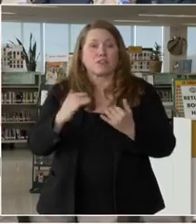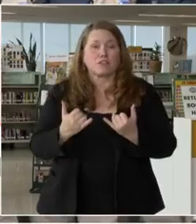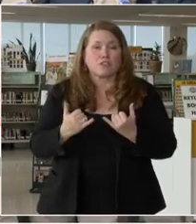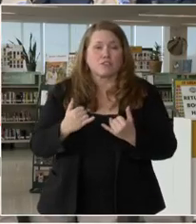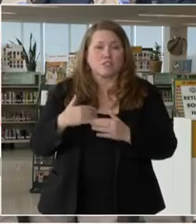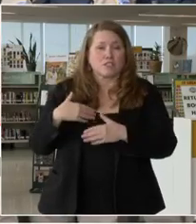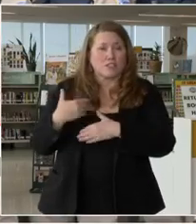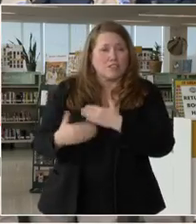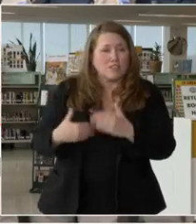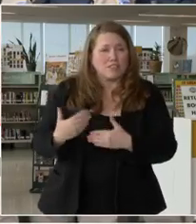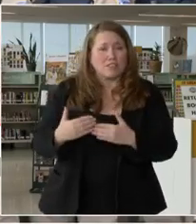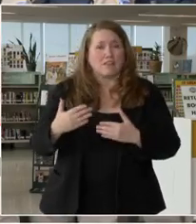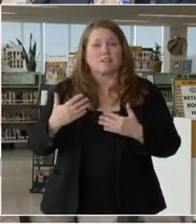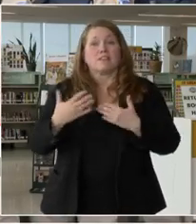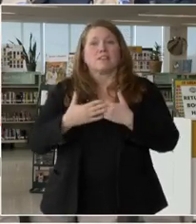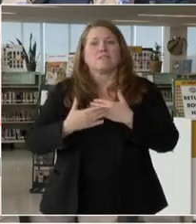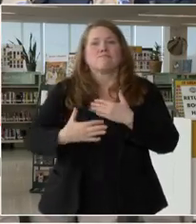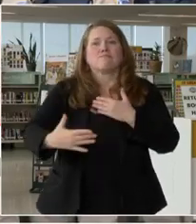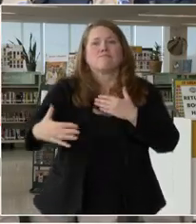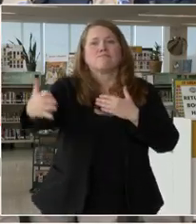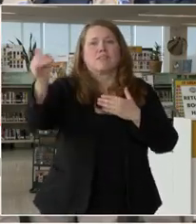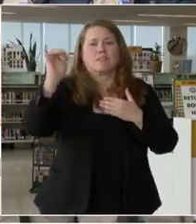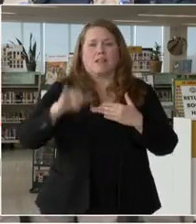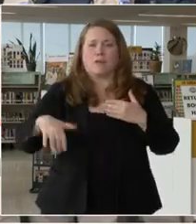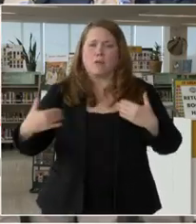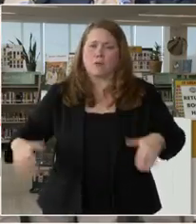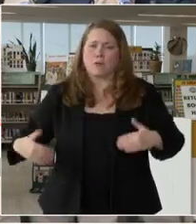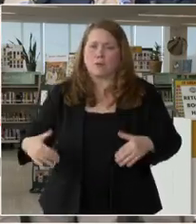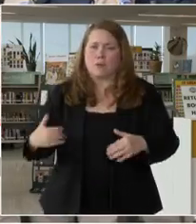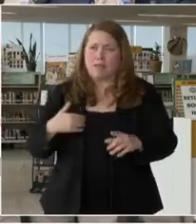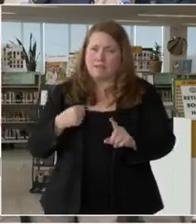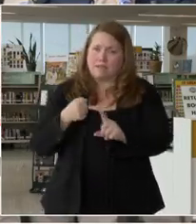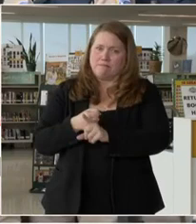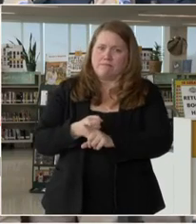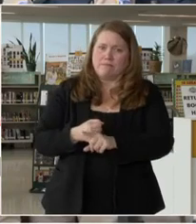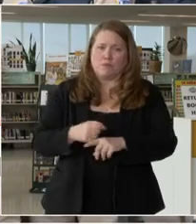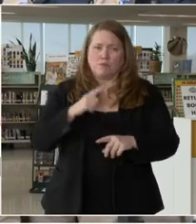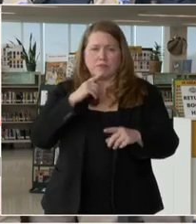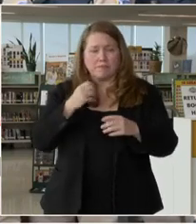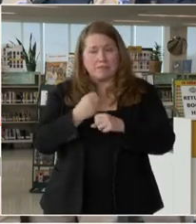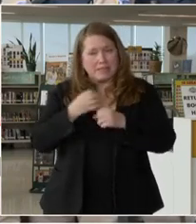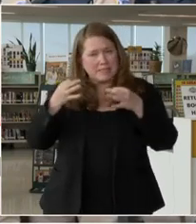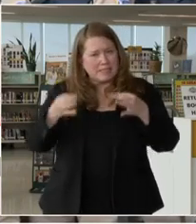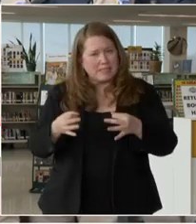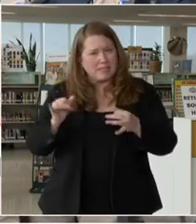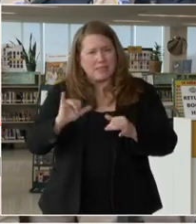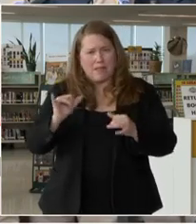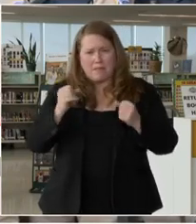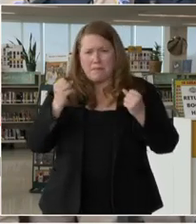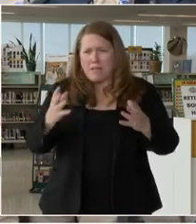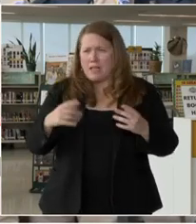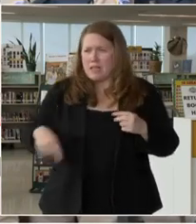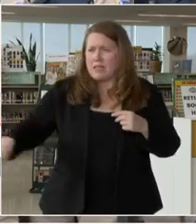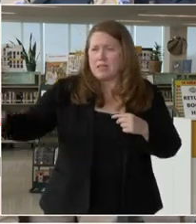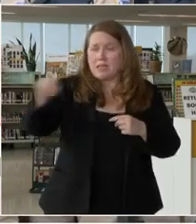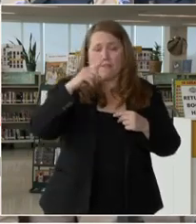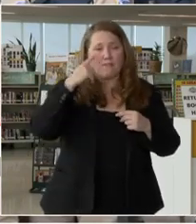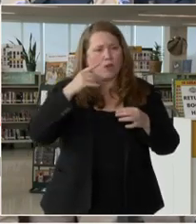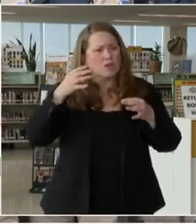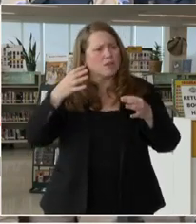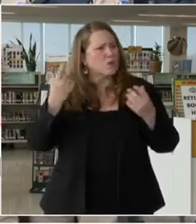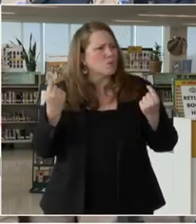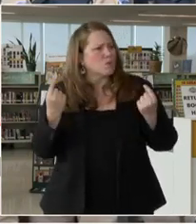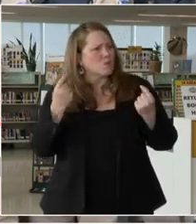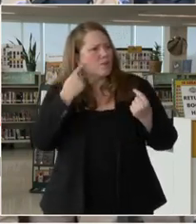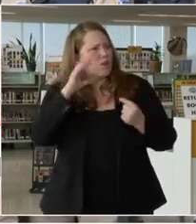and generation after that. That is because he made the decision, like many others, for a career in MPD,